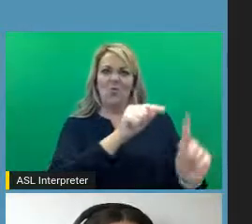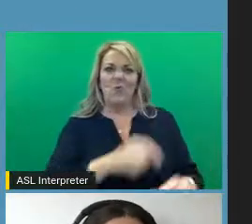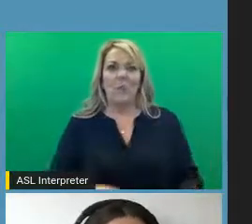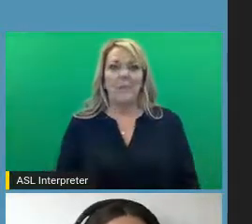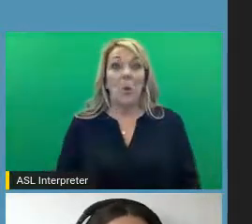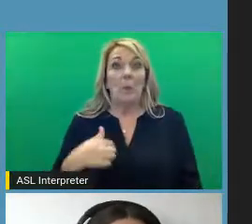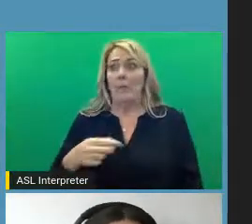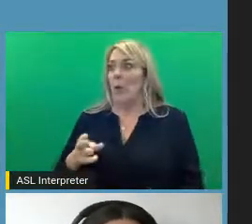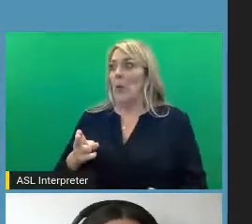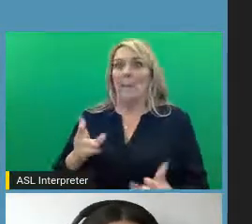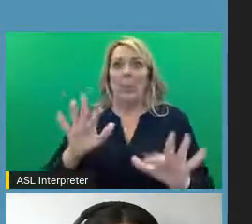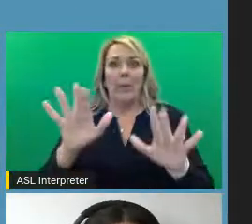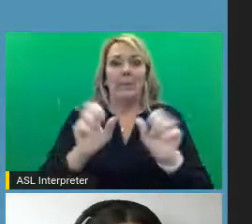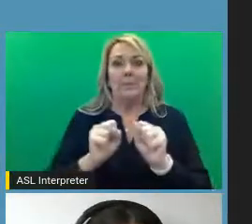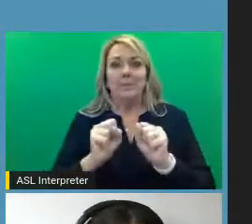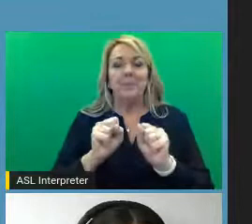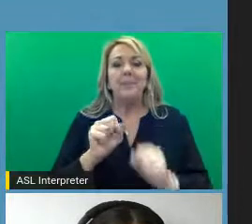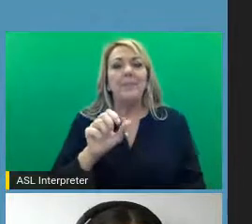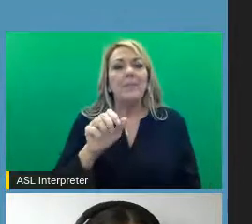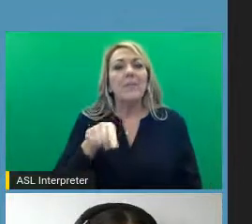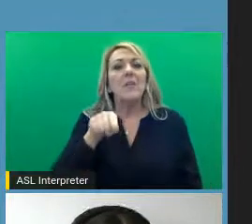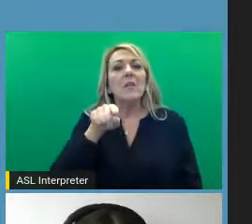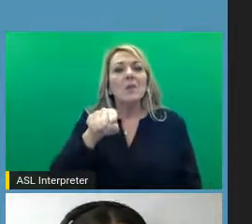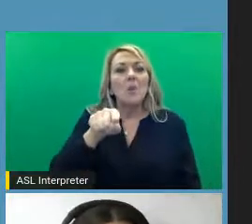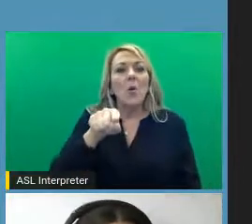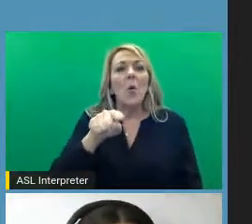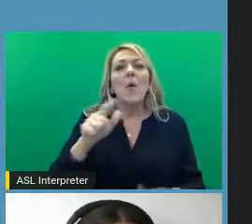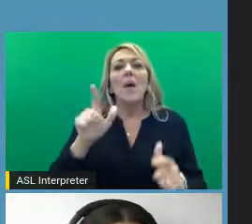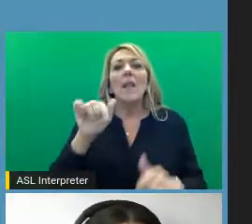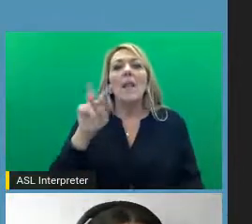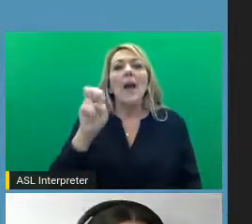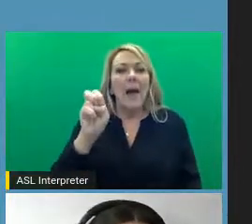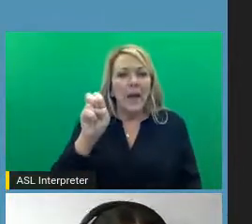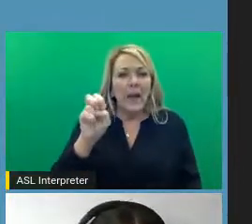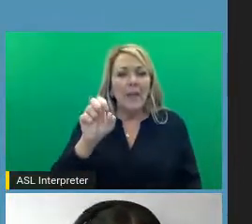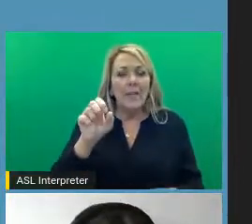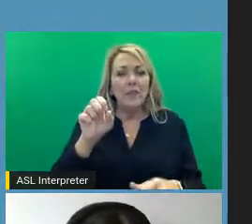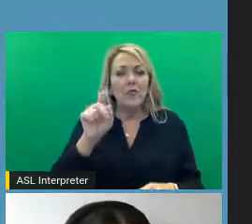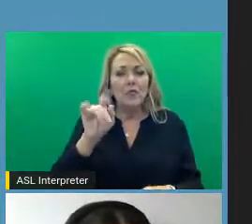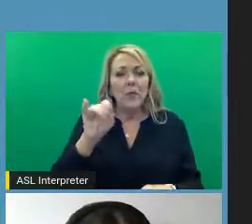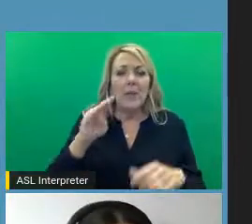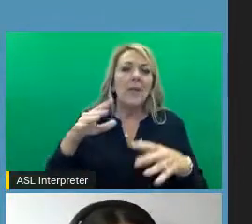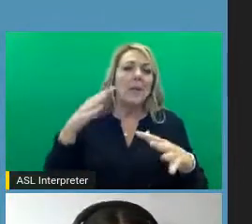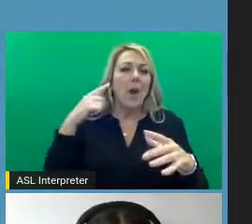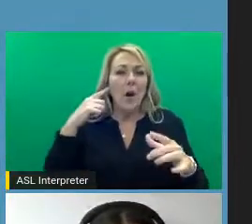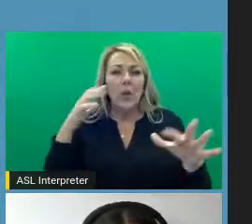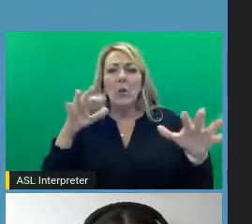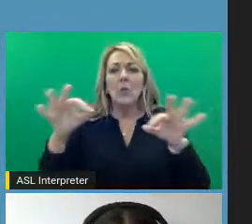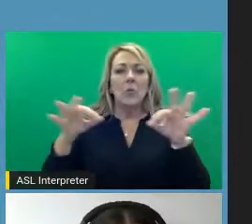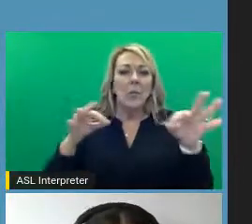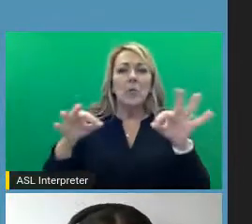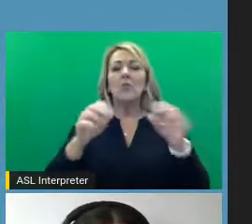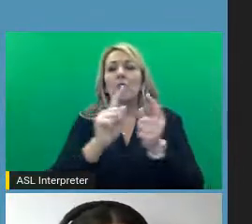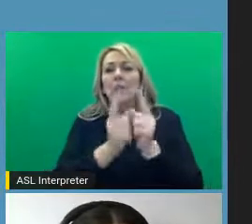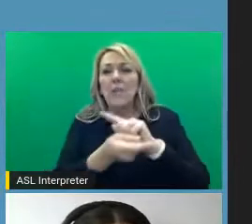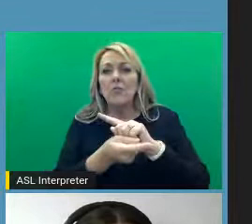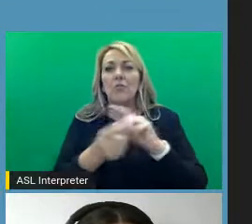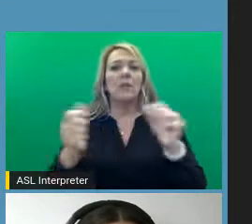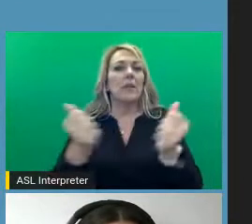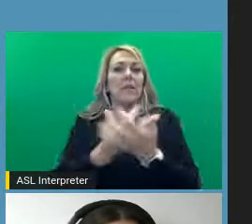I gotta hurry up. Live streaming, audio description, and translation. I just went through that. Providing separate audio feeds, Zoom and Vimeo